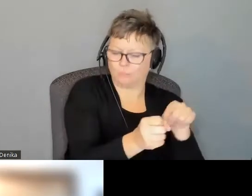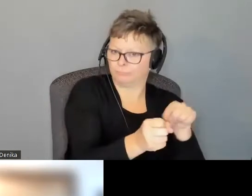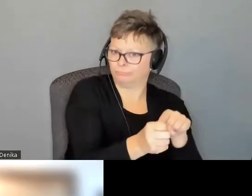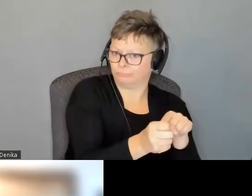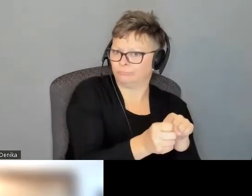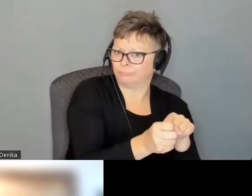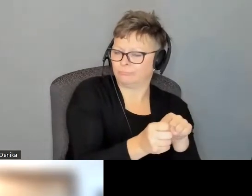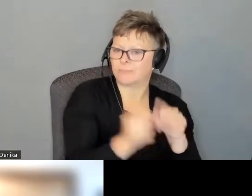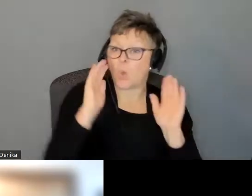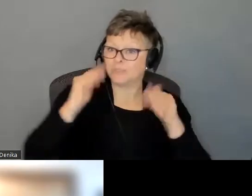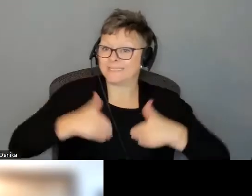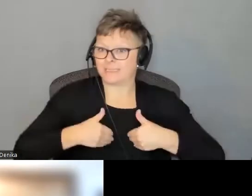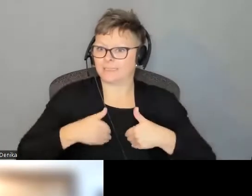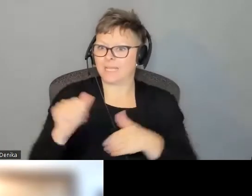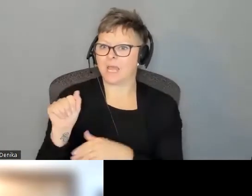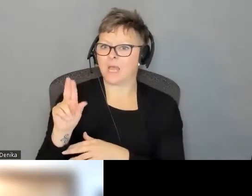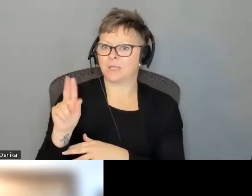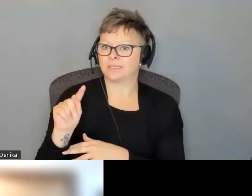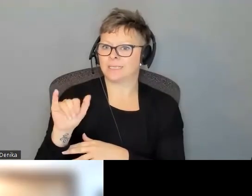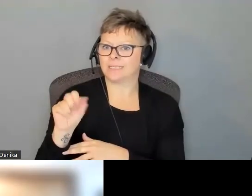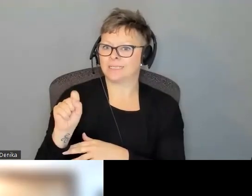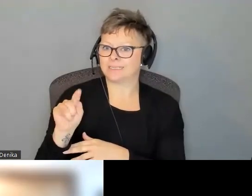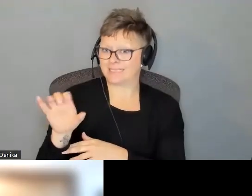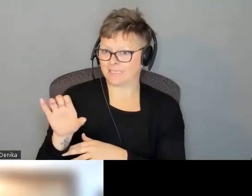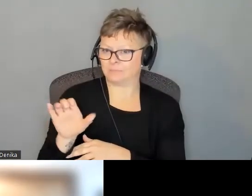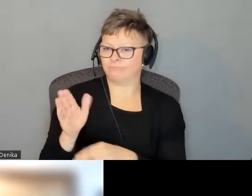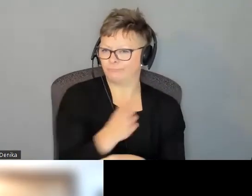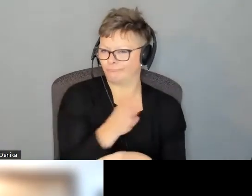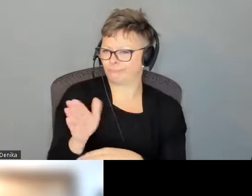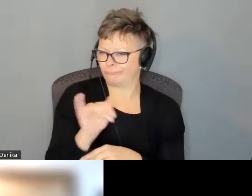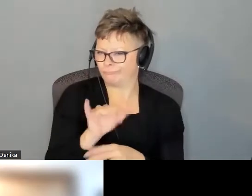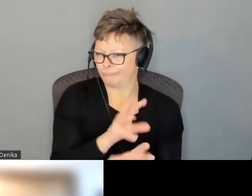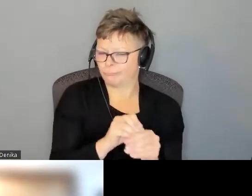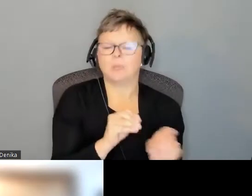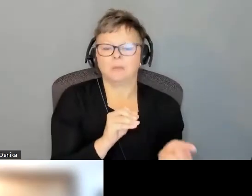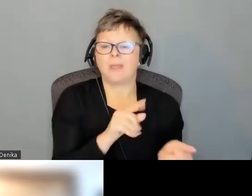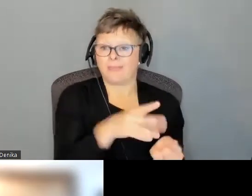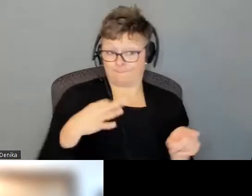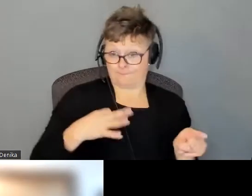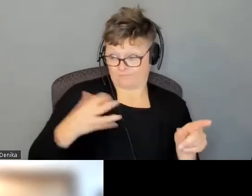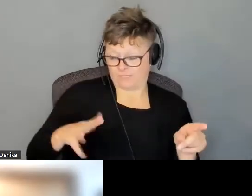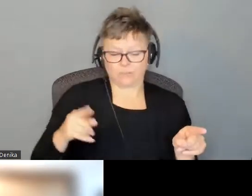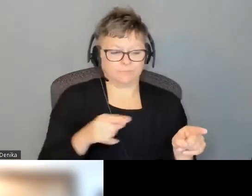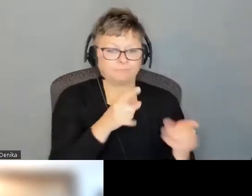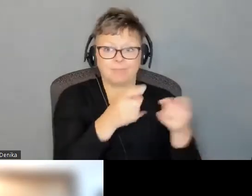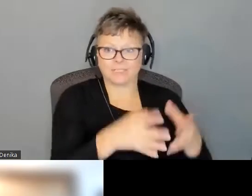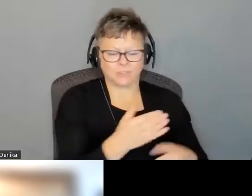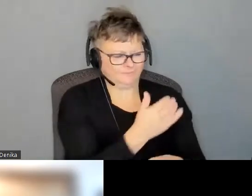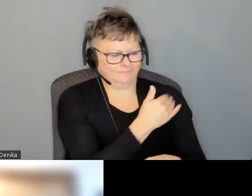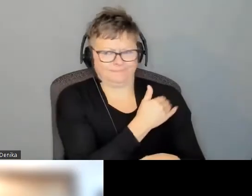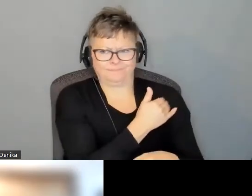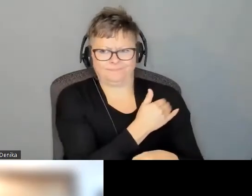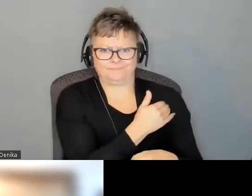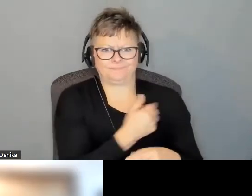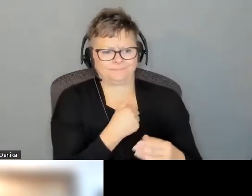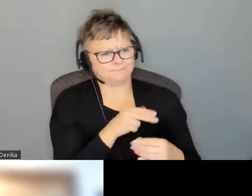autistic needs, absolutely on the continuum. And they had somebody apply. And then the manager spoke to me and he said, owner said,